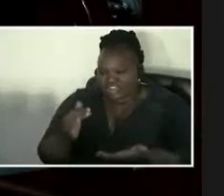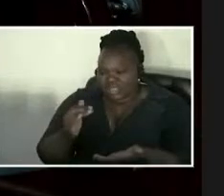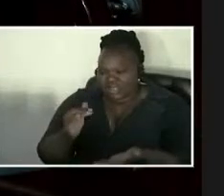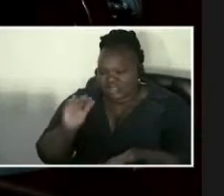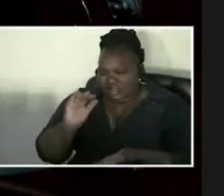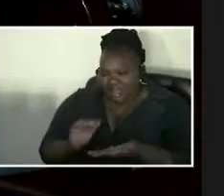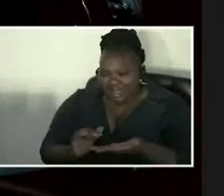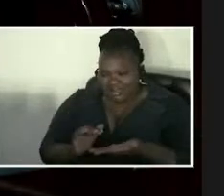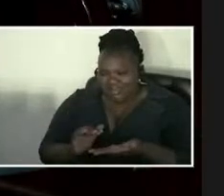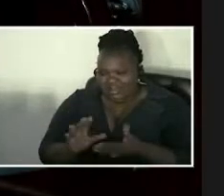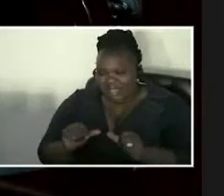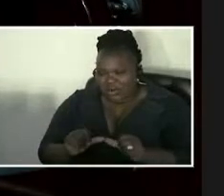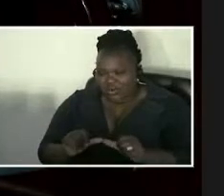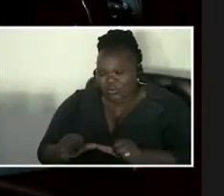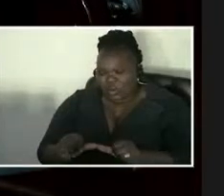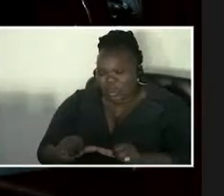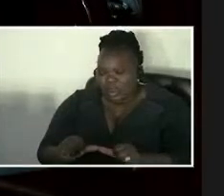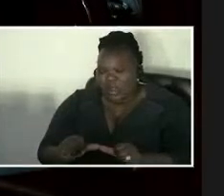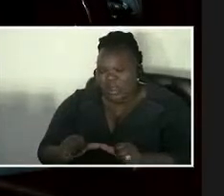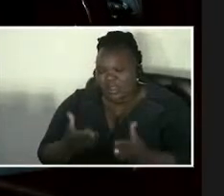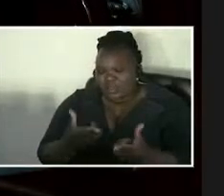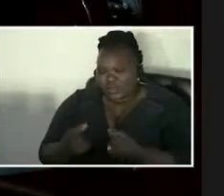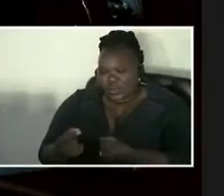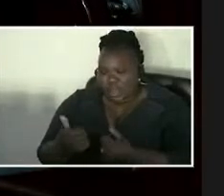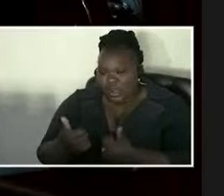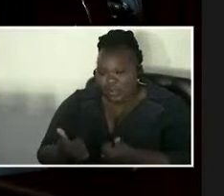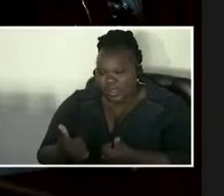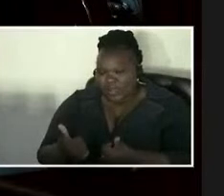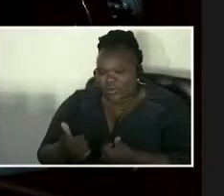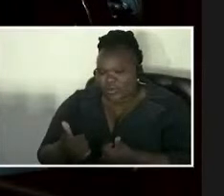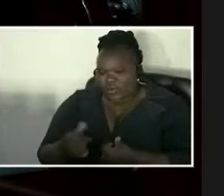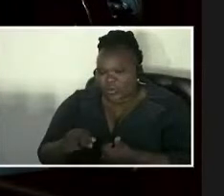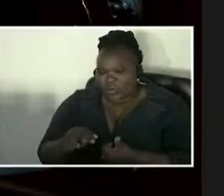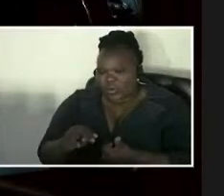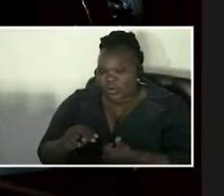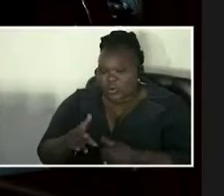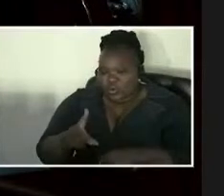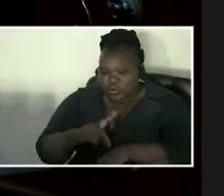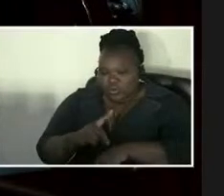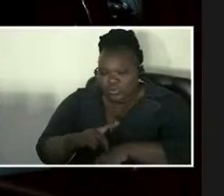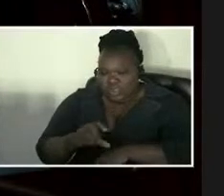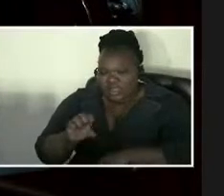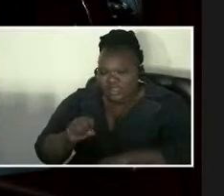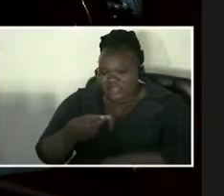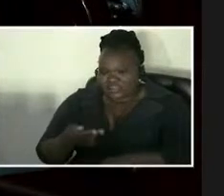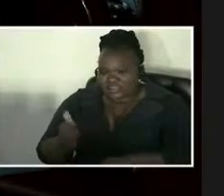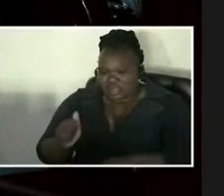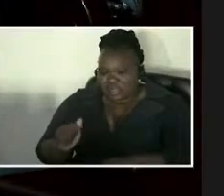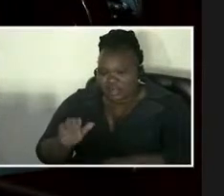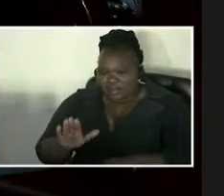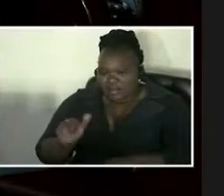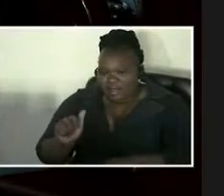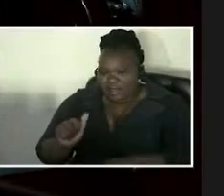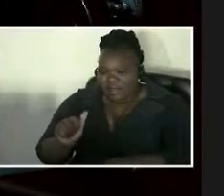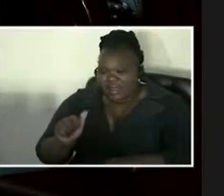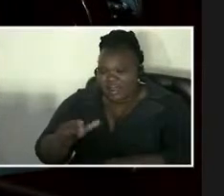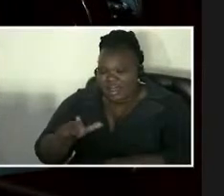do very well under the stewardship of the head of department doctor shaban lala mushing